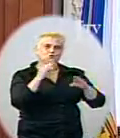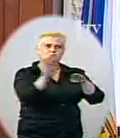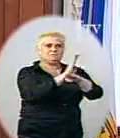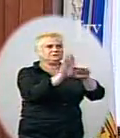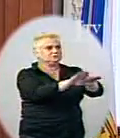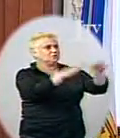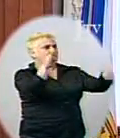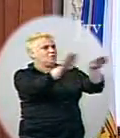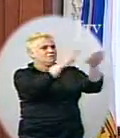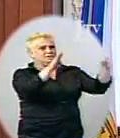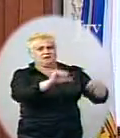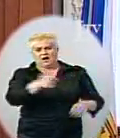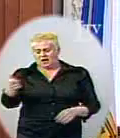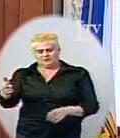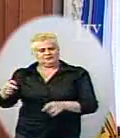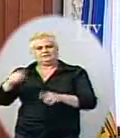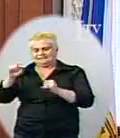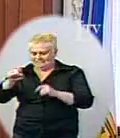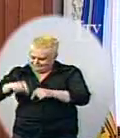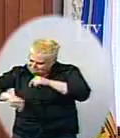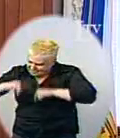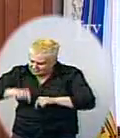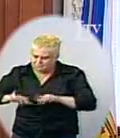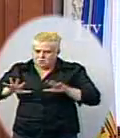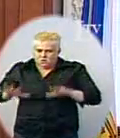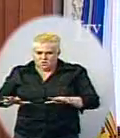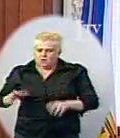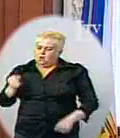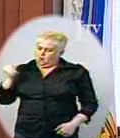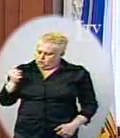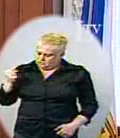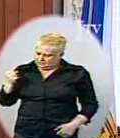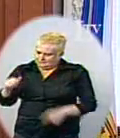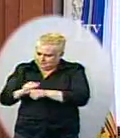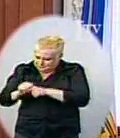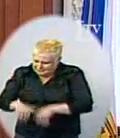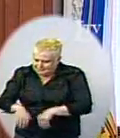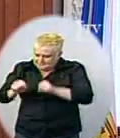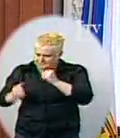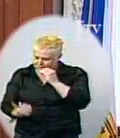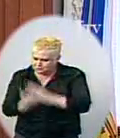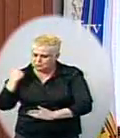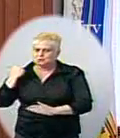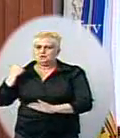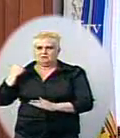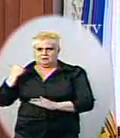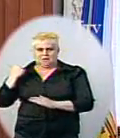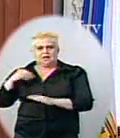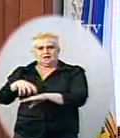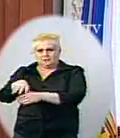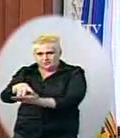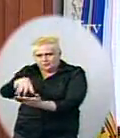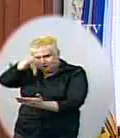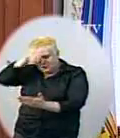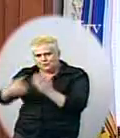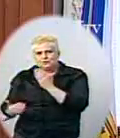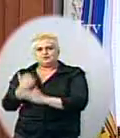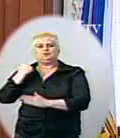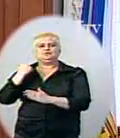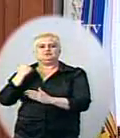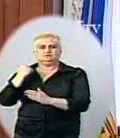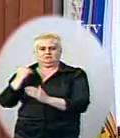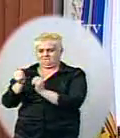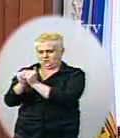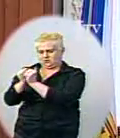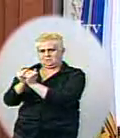are forced to retrench, refocus, and retrain in order to maintain a competitive position in